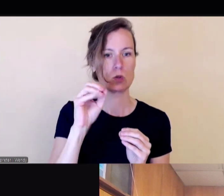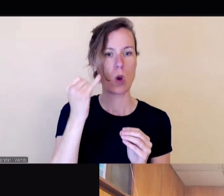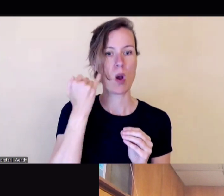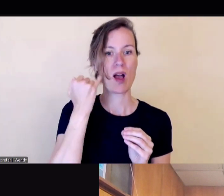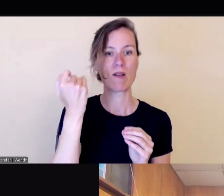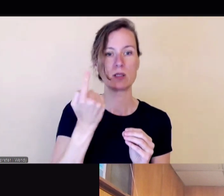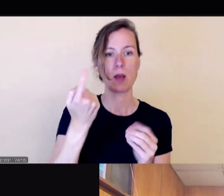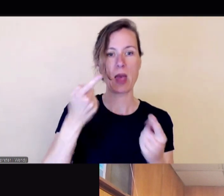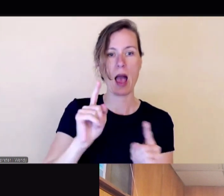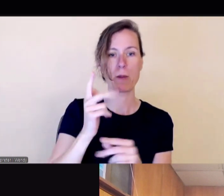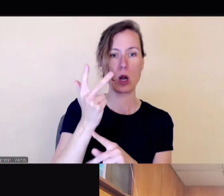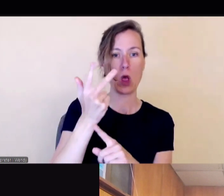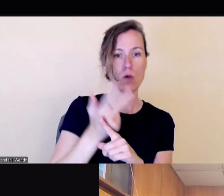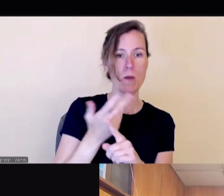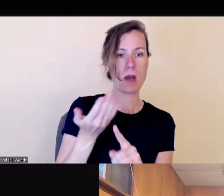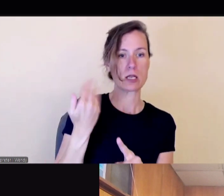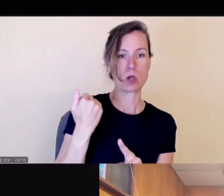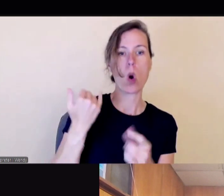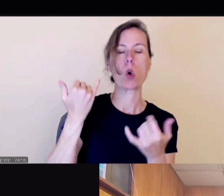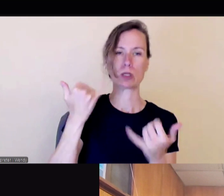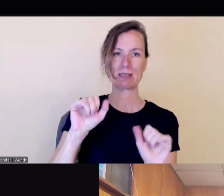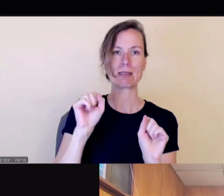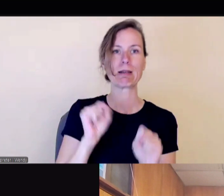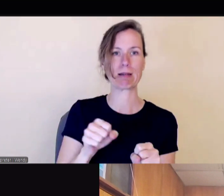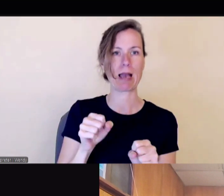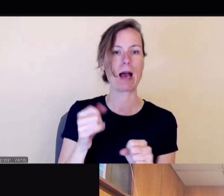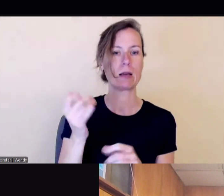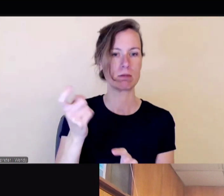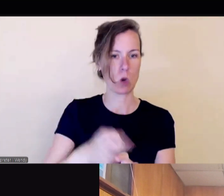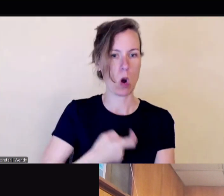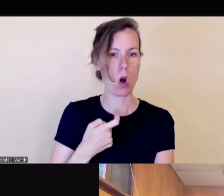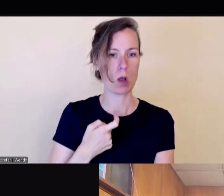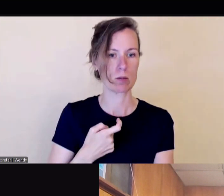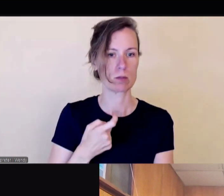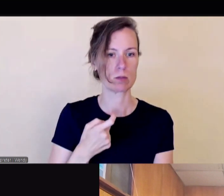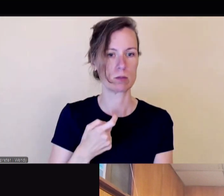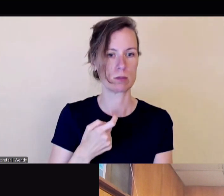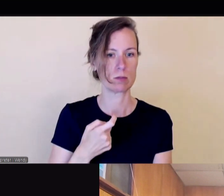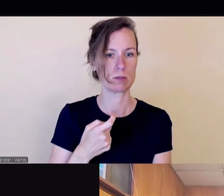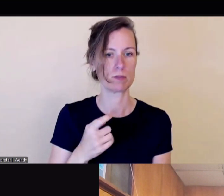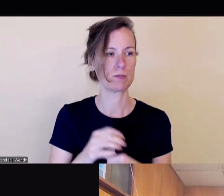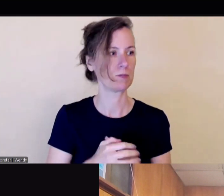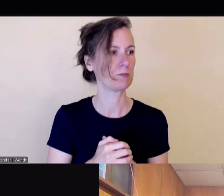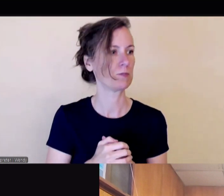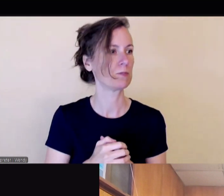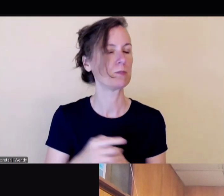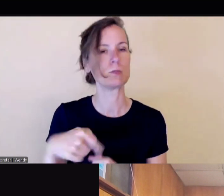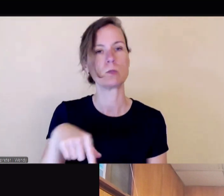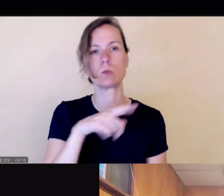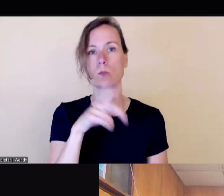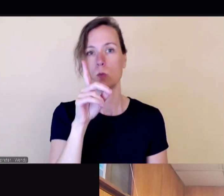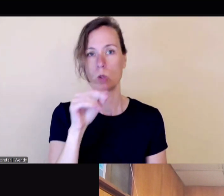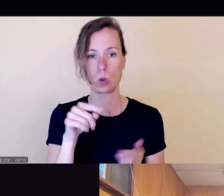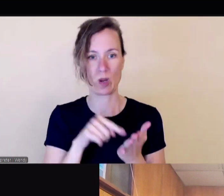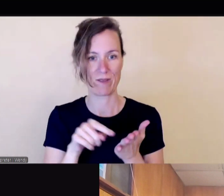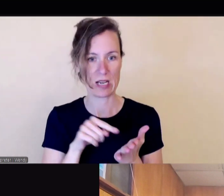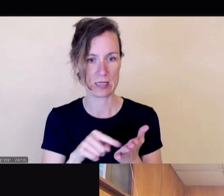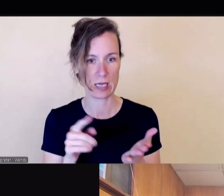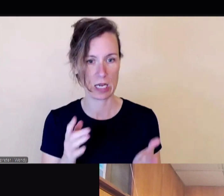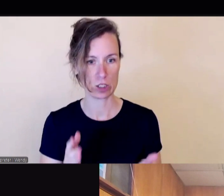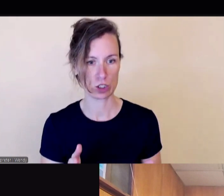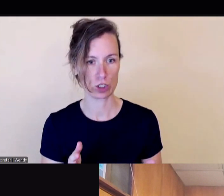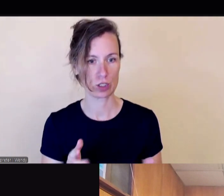it works, just again, we do an investigation. The investigators are not advocates for the